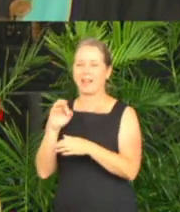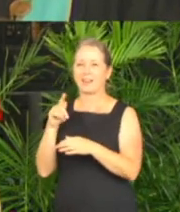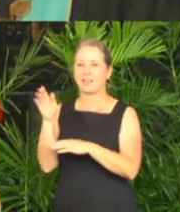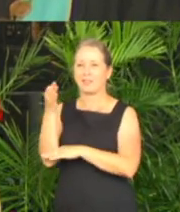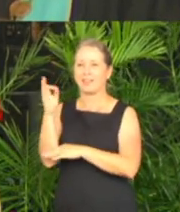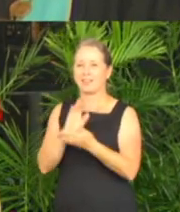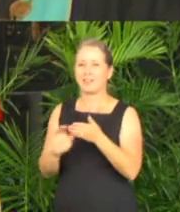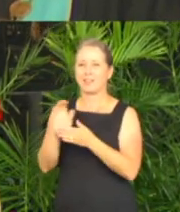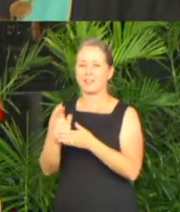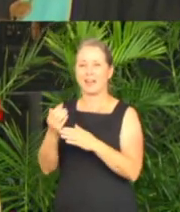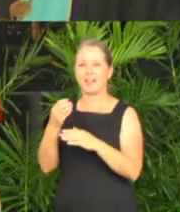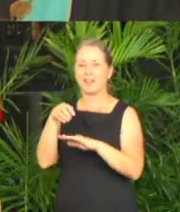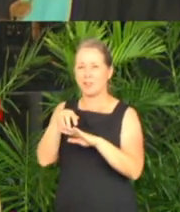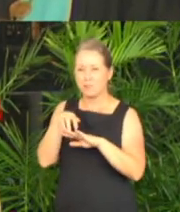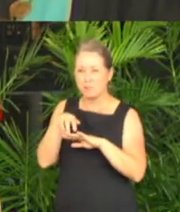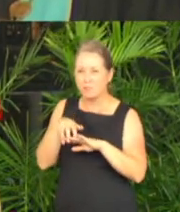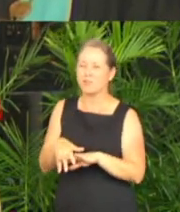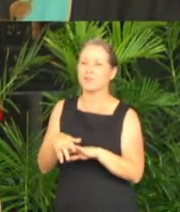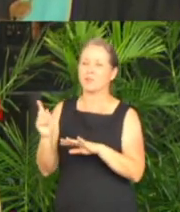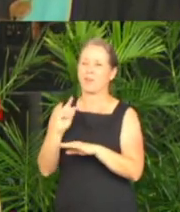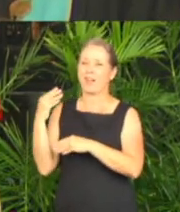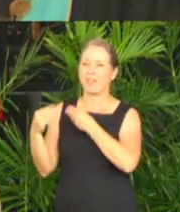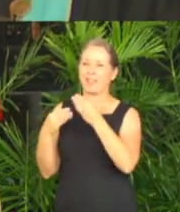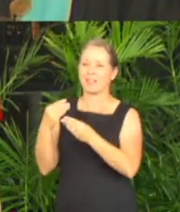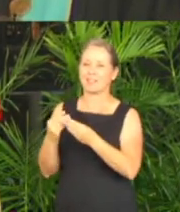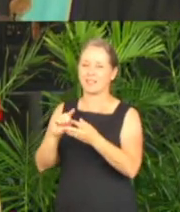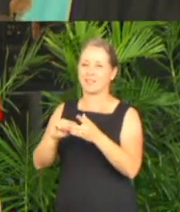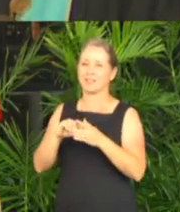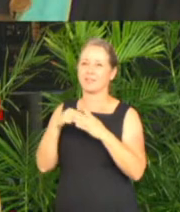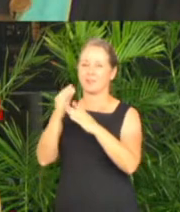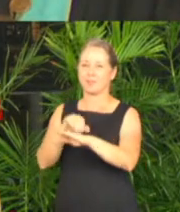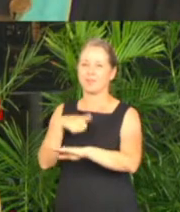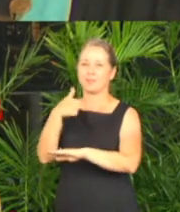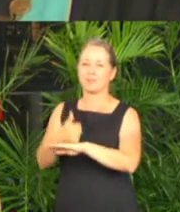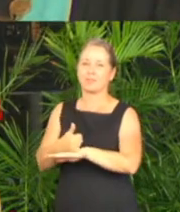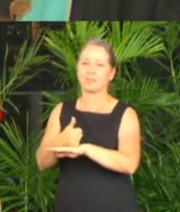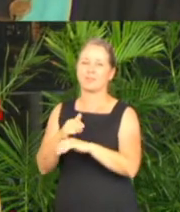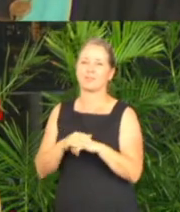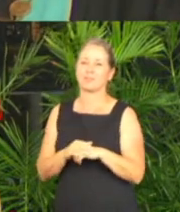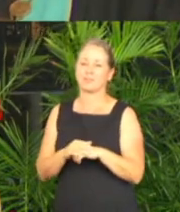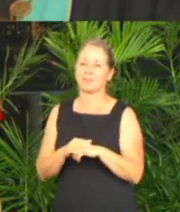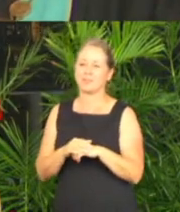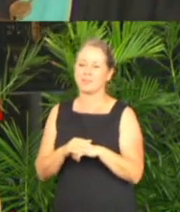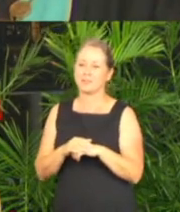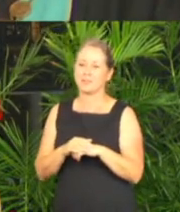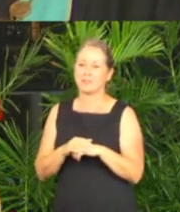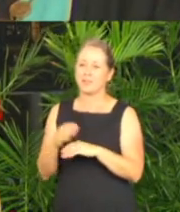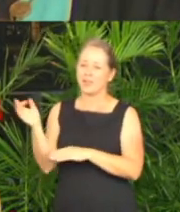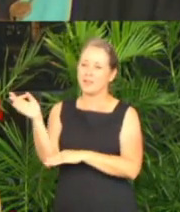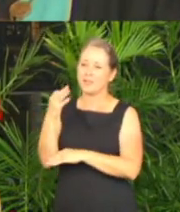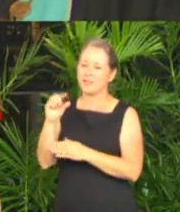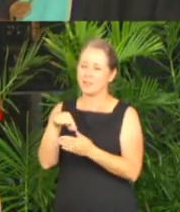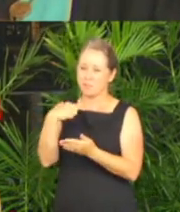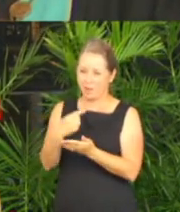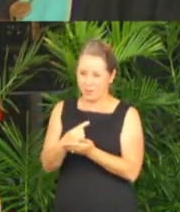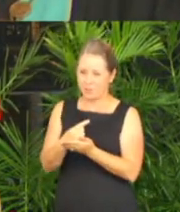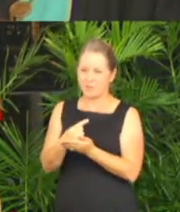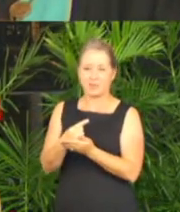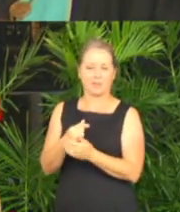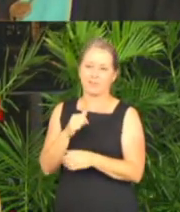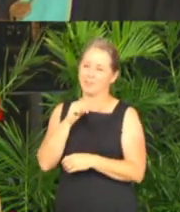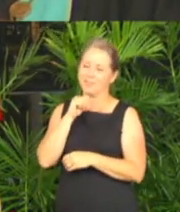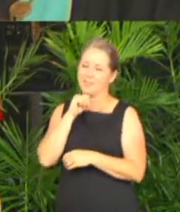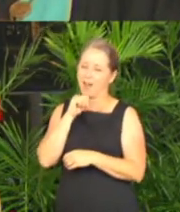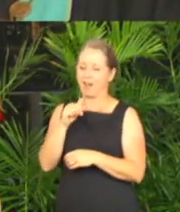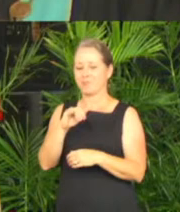and to the roots where our legacy was initially established. Flagler graduates are not